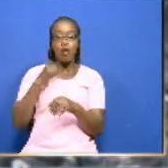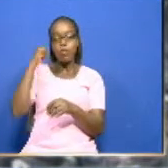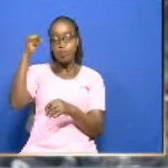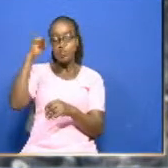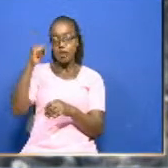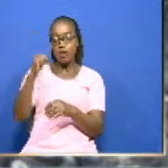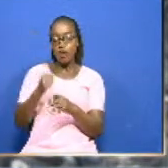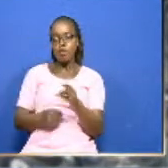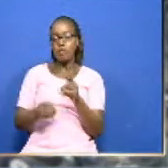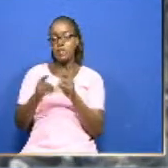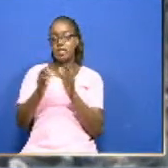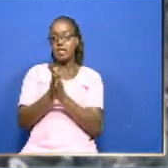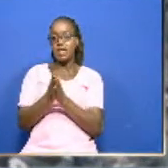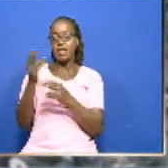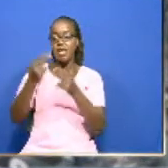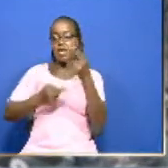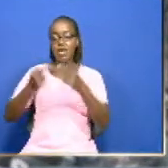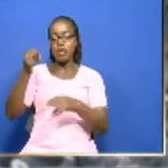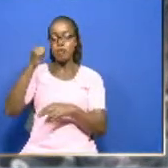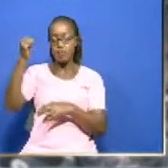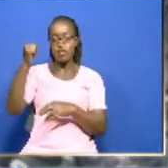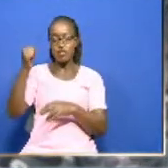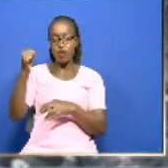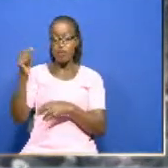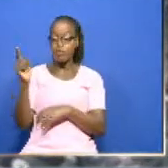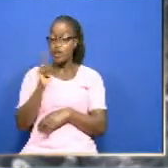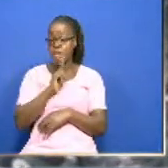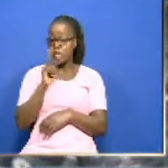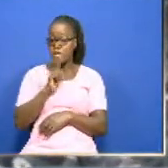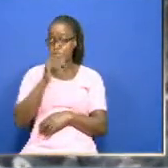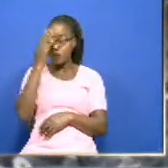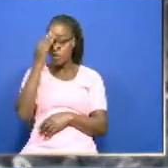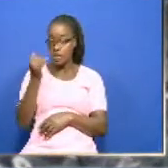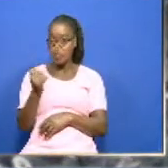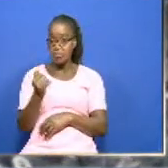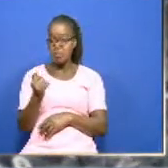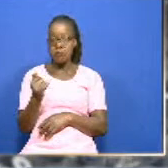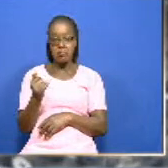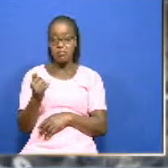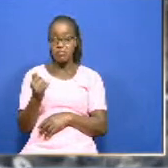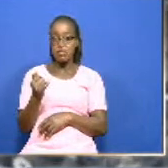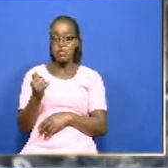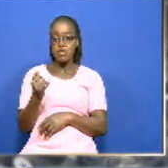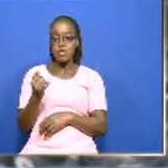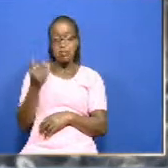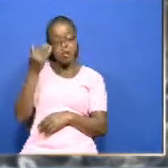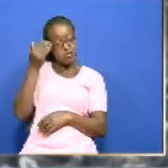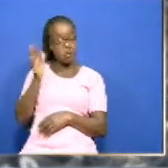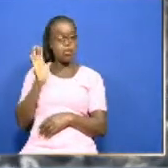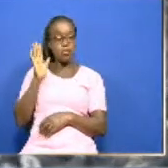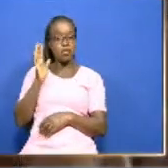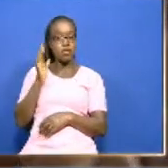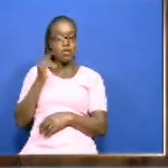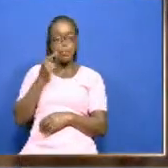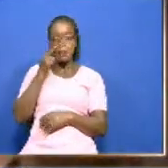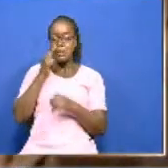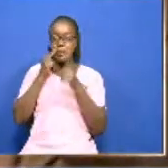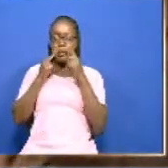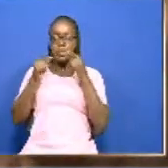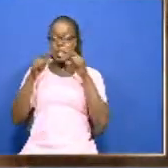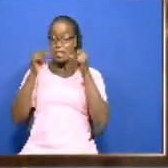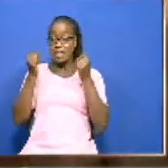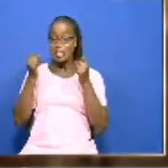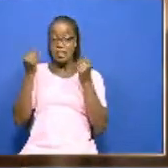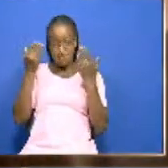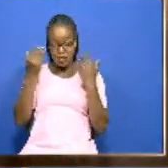under high political tensions, because you never know when the tear gas will strike or when the button will come in. Meanwhile,